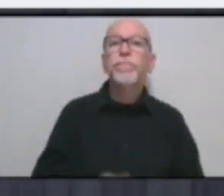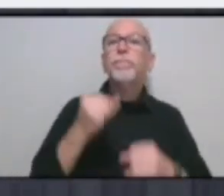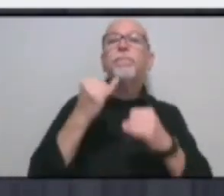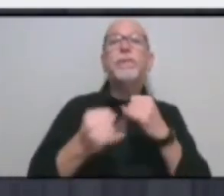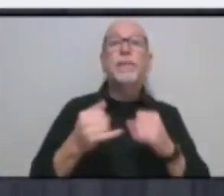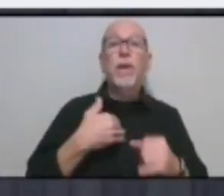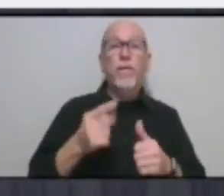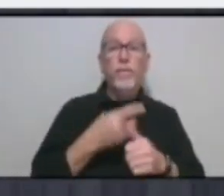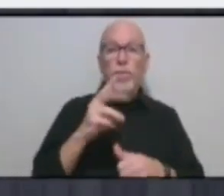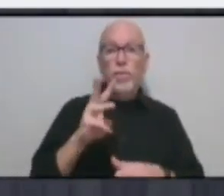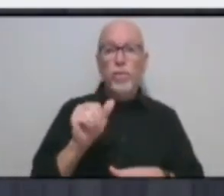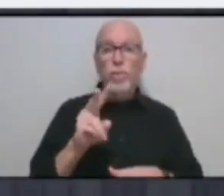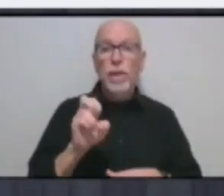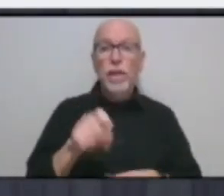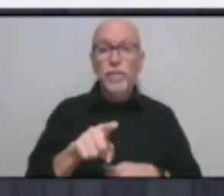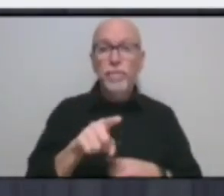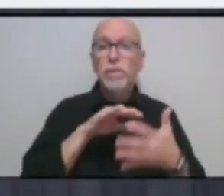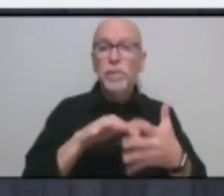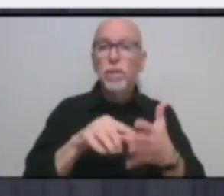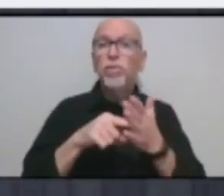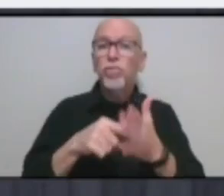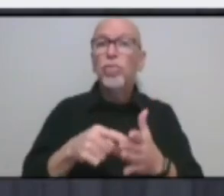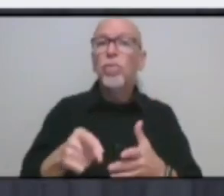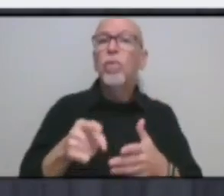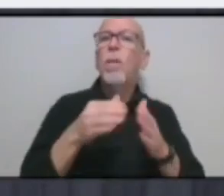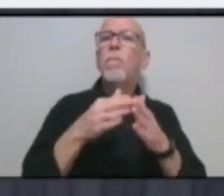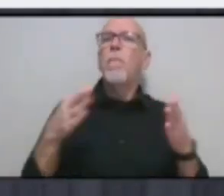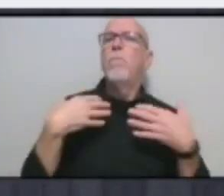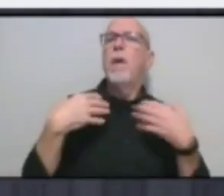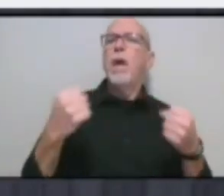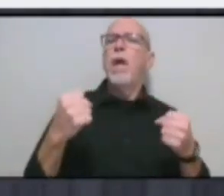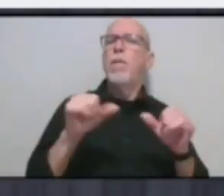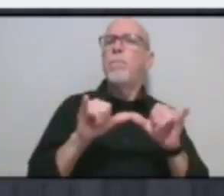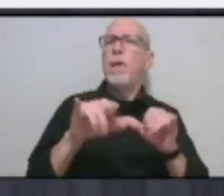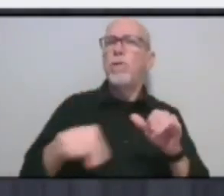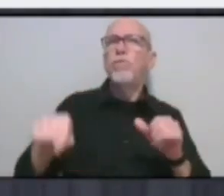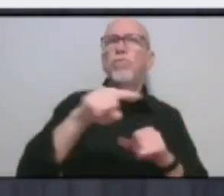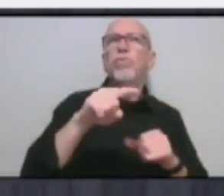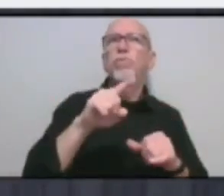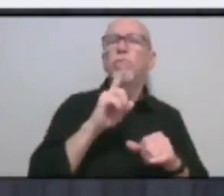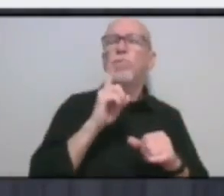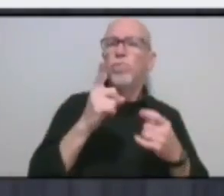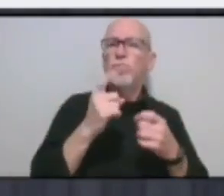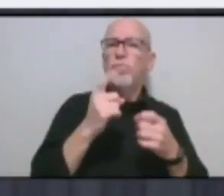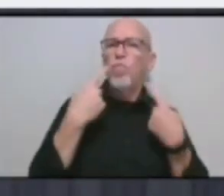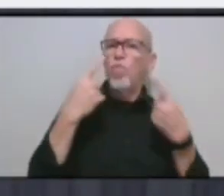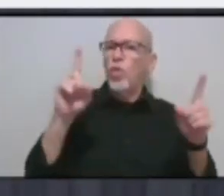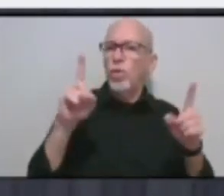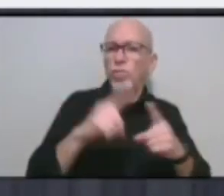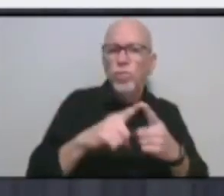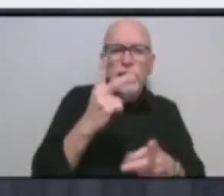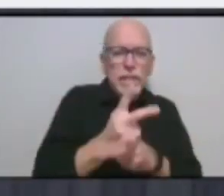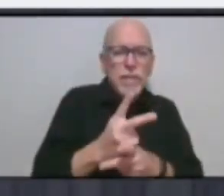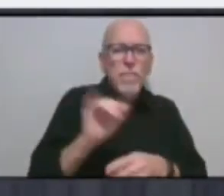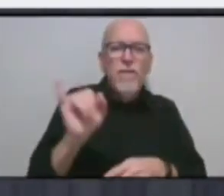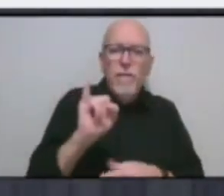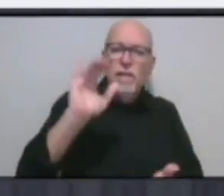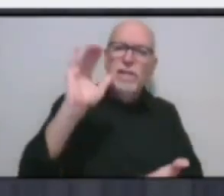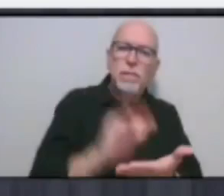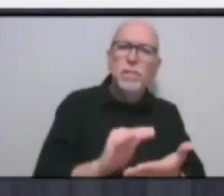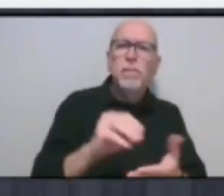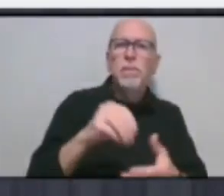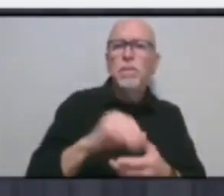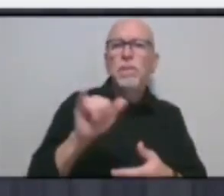1, the study demonstrated that public health measures worked effectively to keep infections at bay within